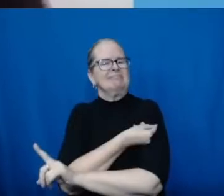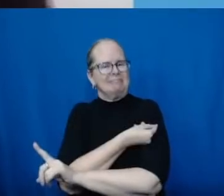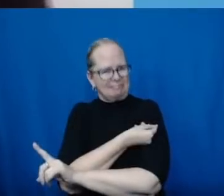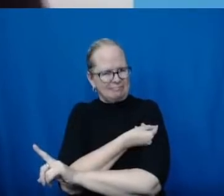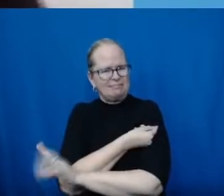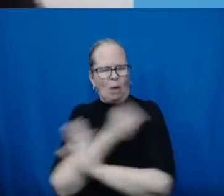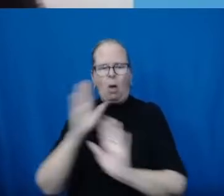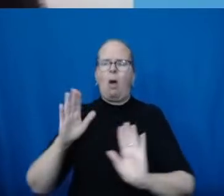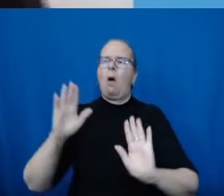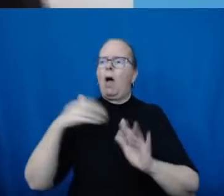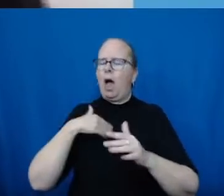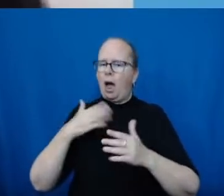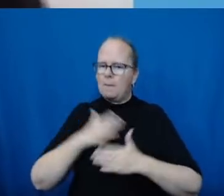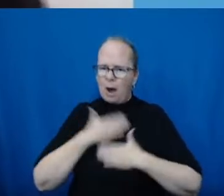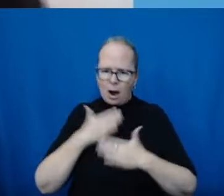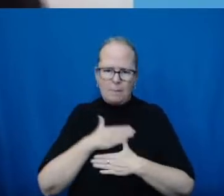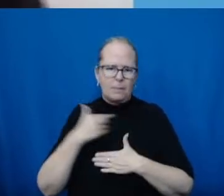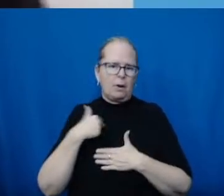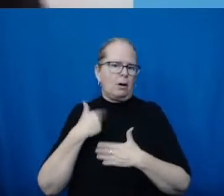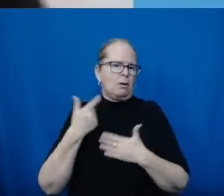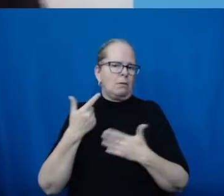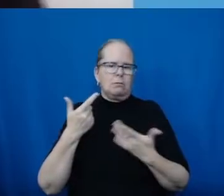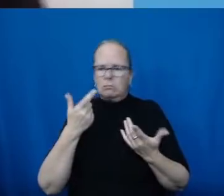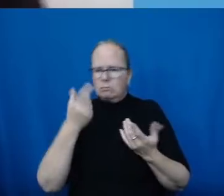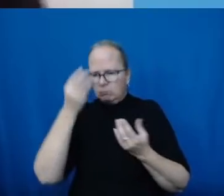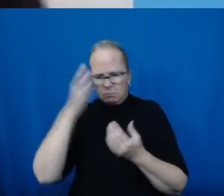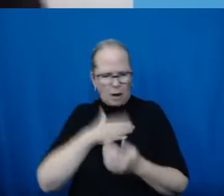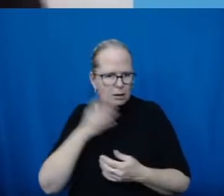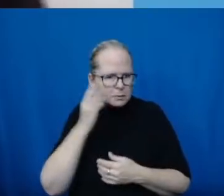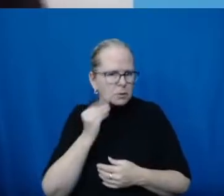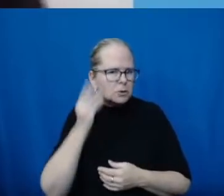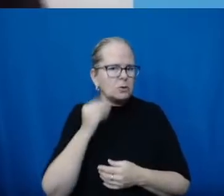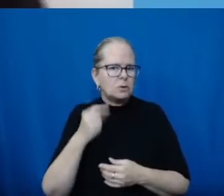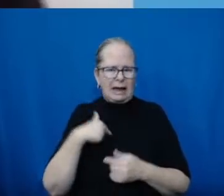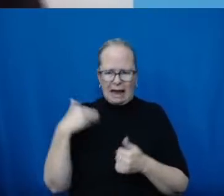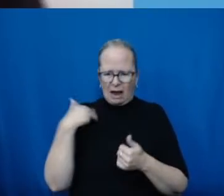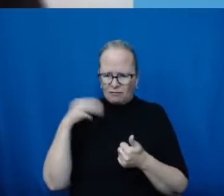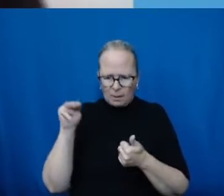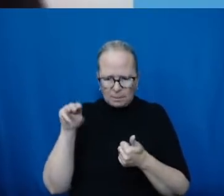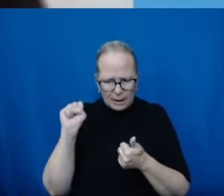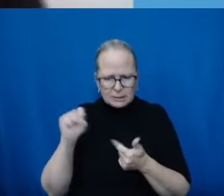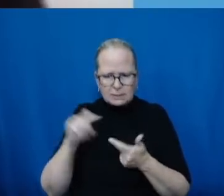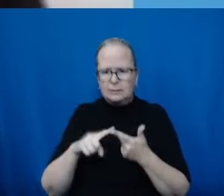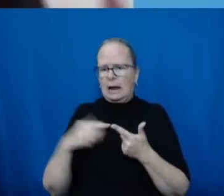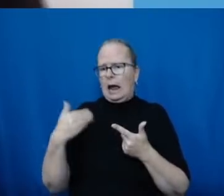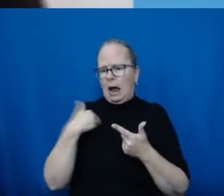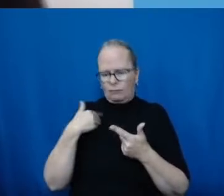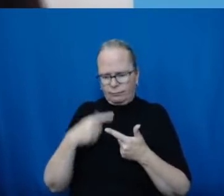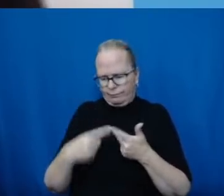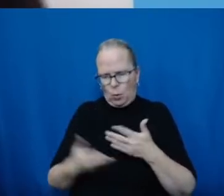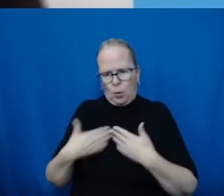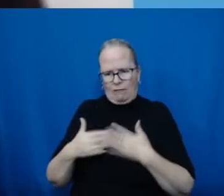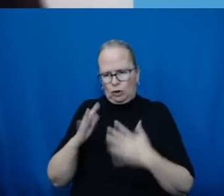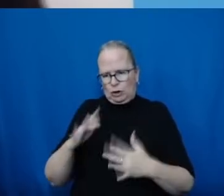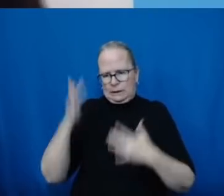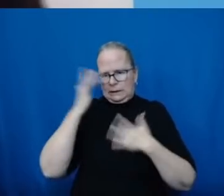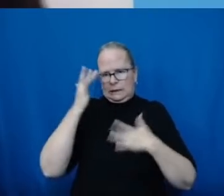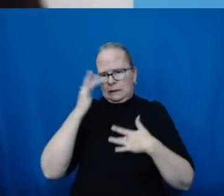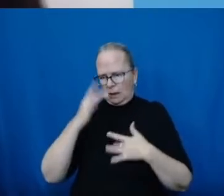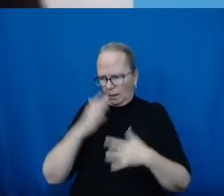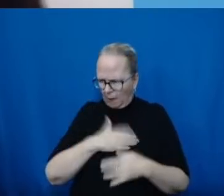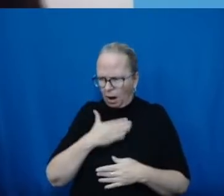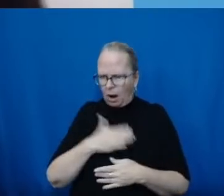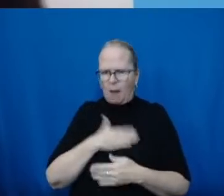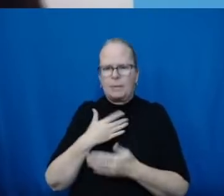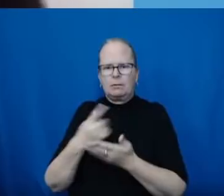have MS. I also have, whatever the condition may be. And I'm happy to talk to them. So it takes a little bit more work. It takes a